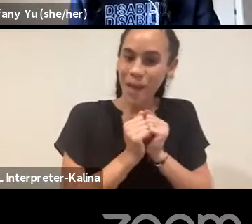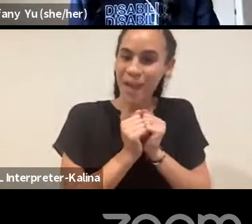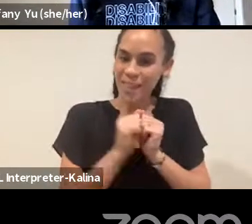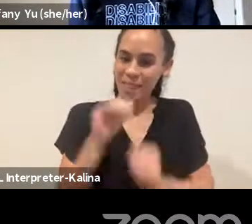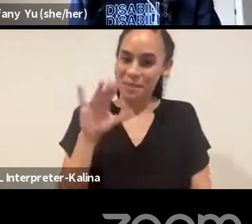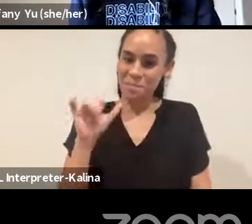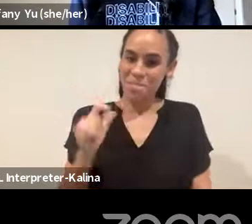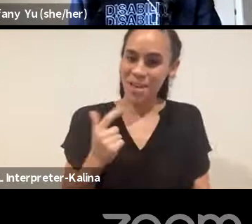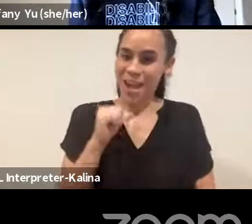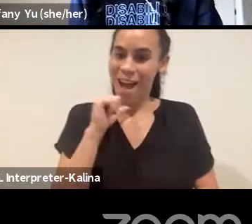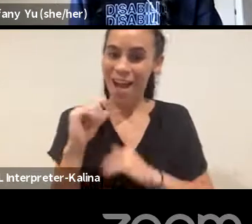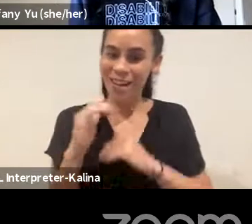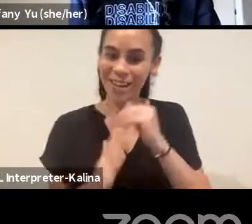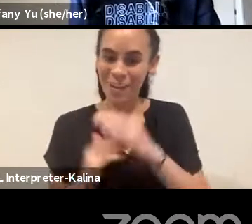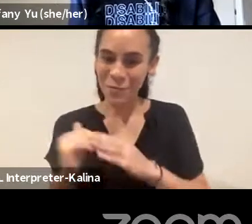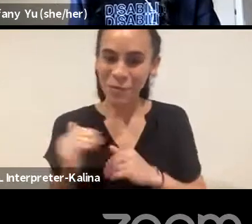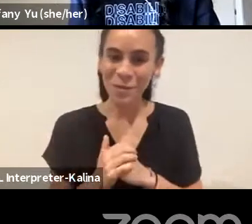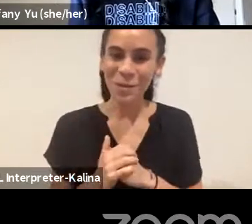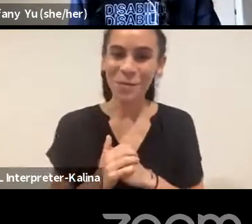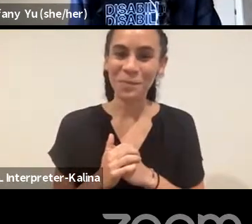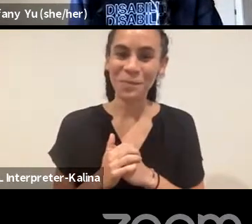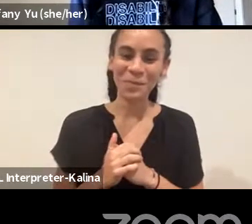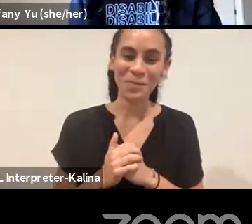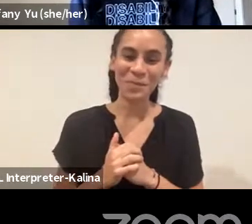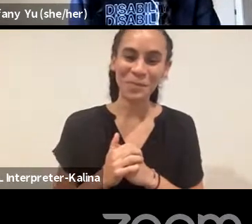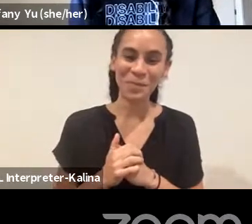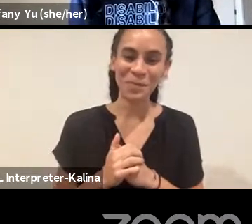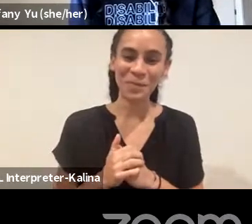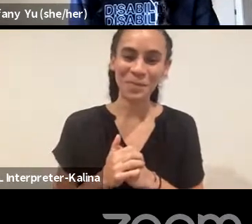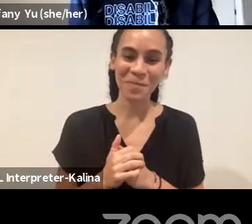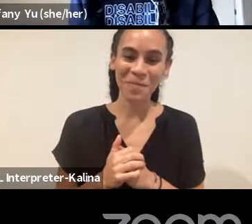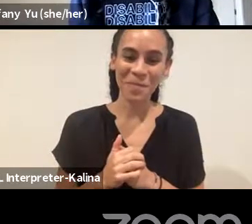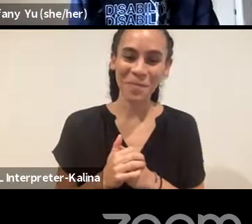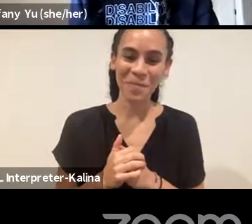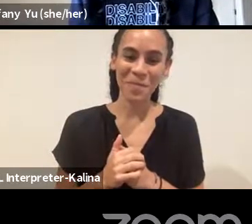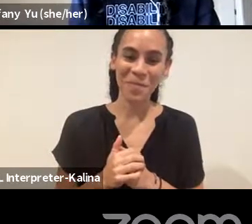It's okay, 4 words, so I'll give you one.